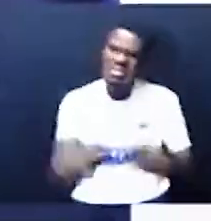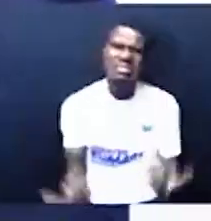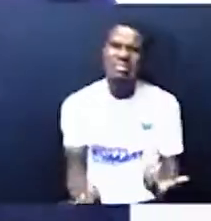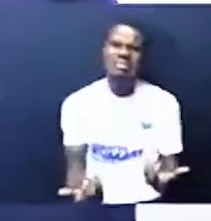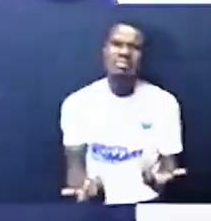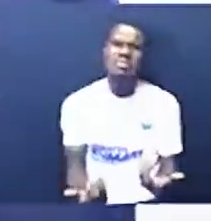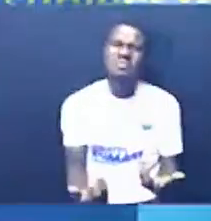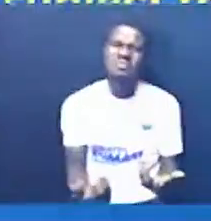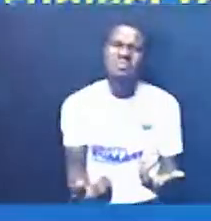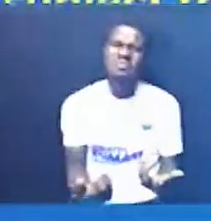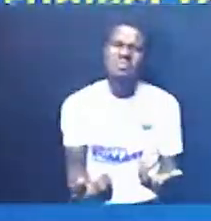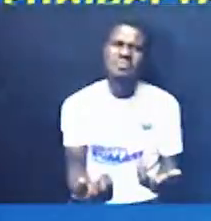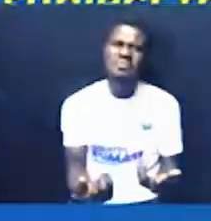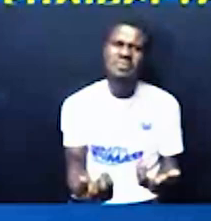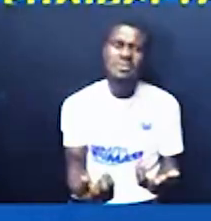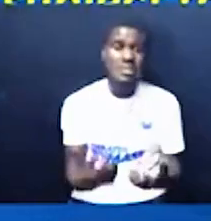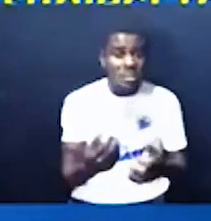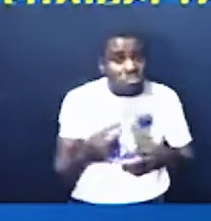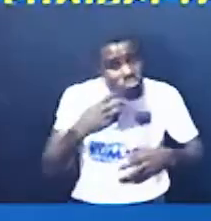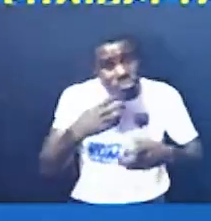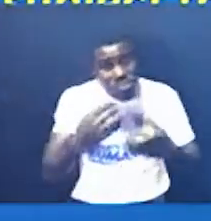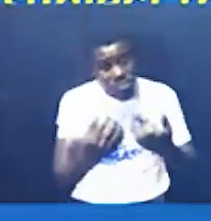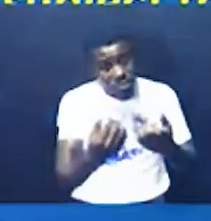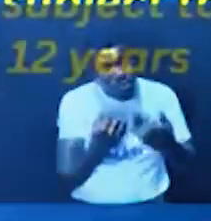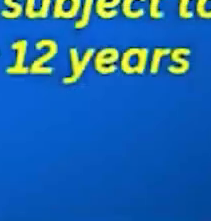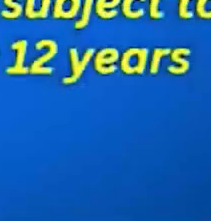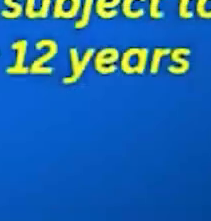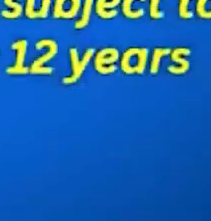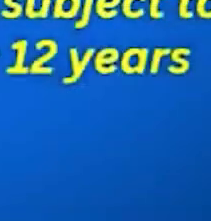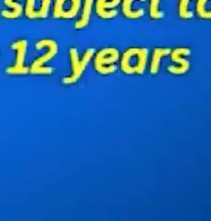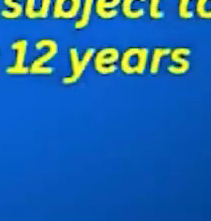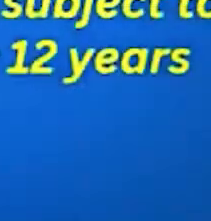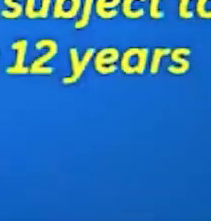been under the dominion of bleeding